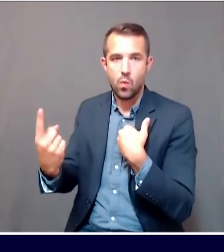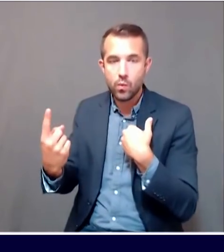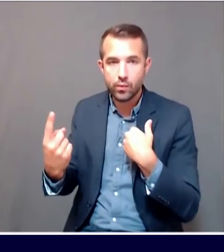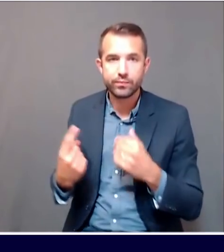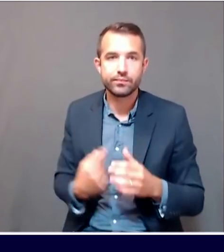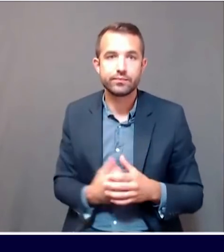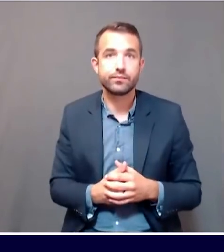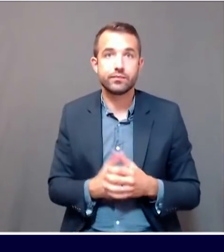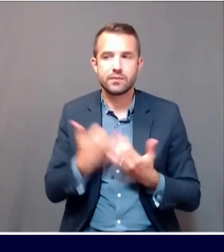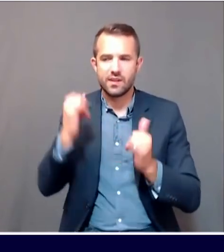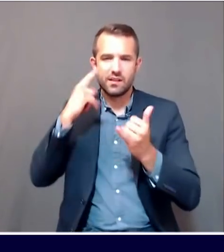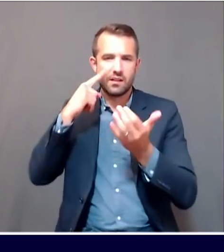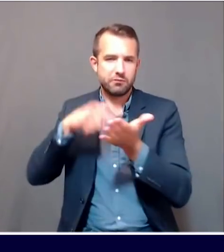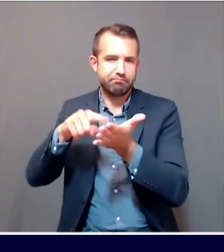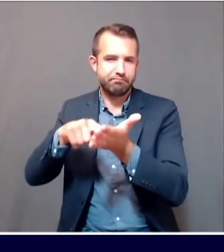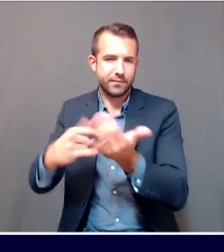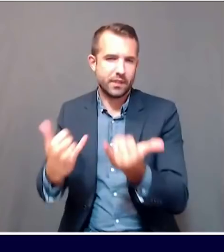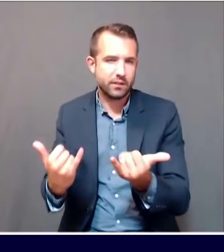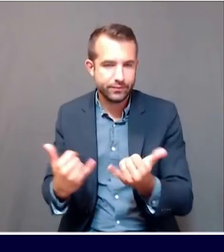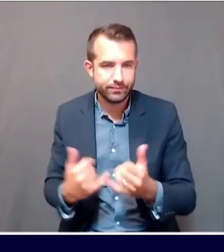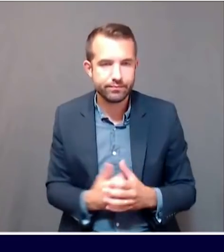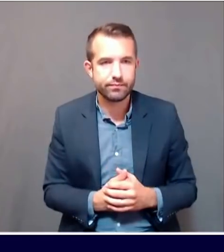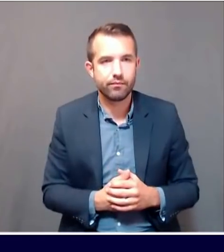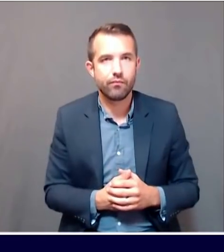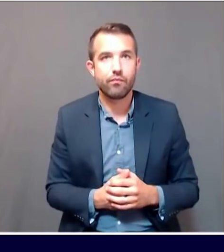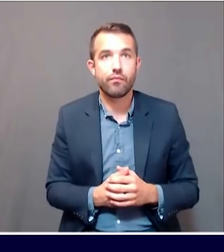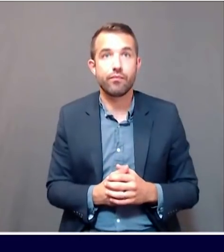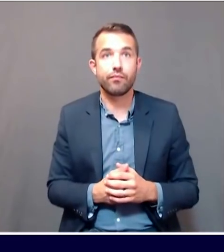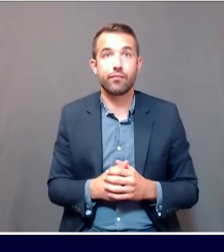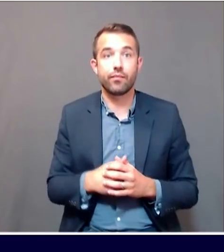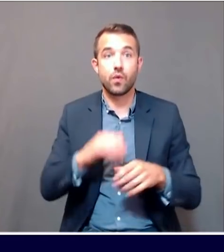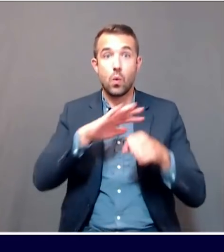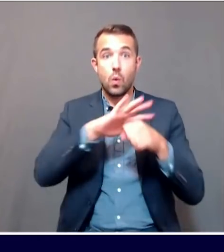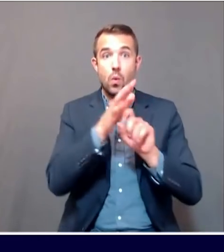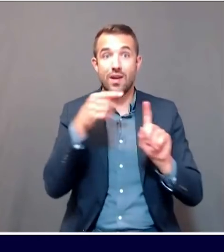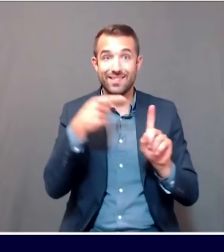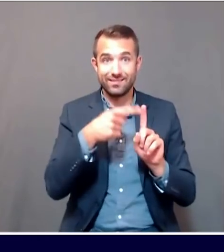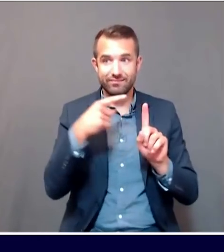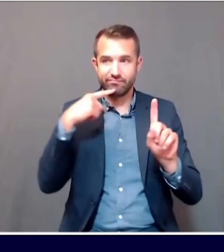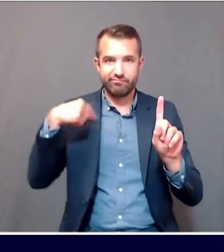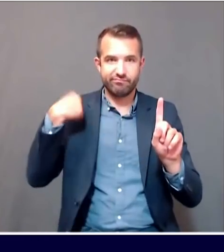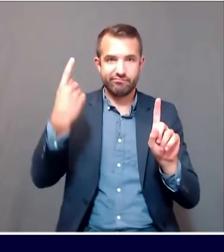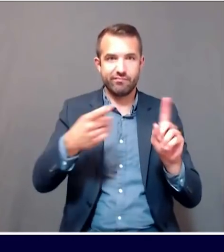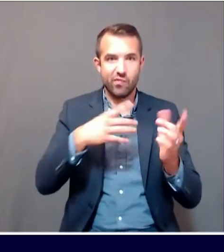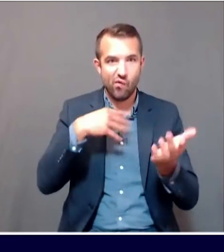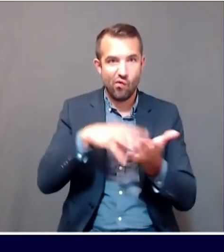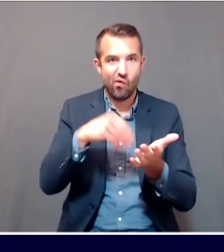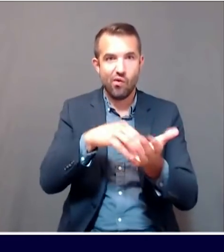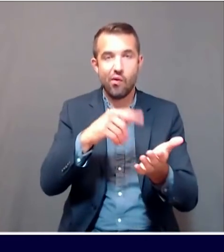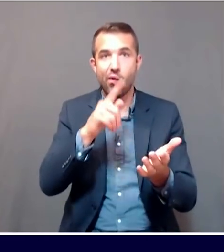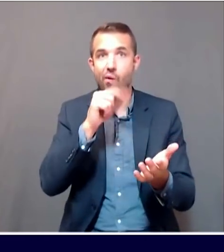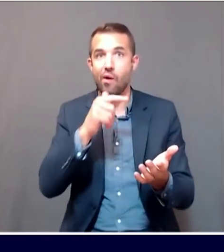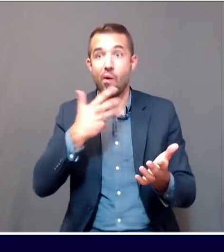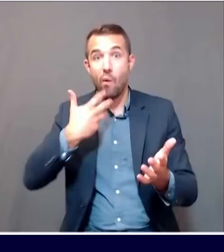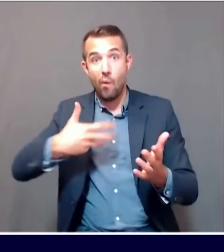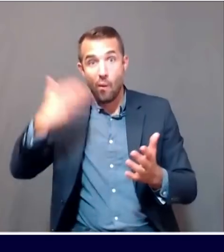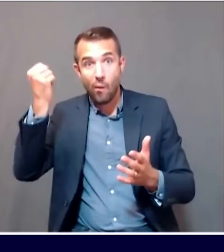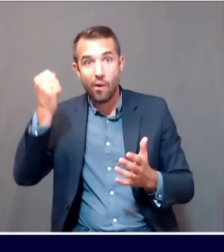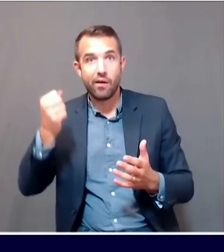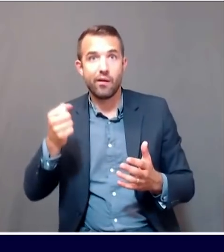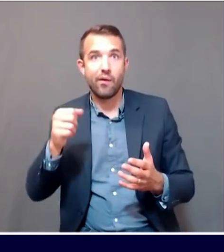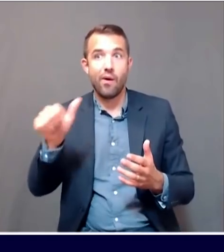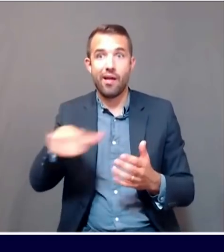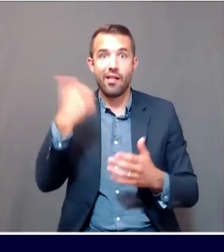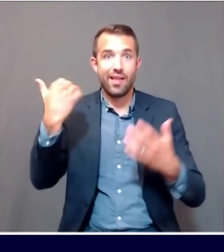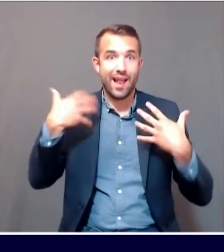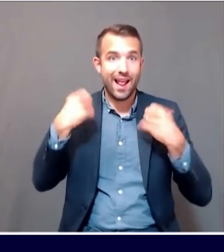underway. What we know about COVID-19, especially in vulnerable populations like nursing homes, is that every minute of